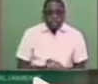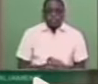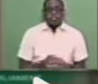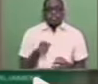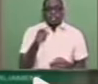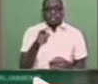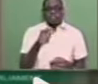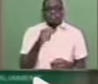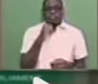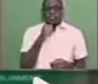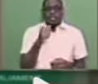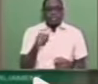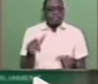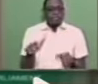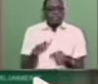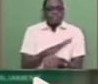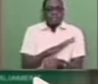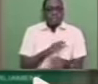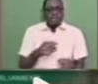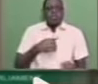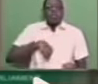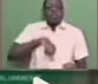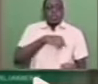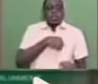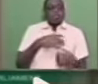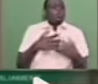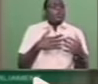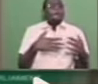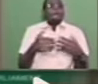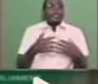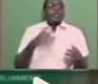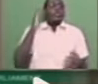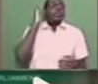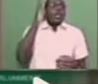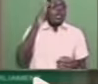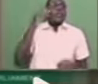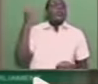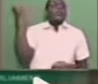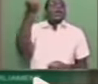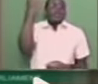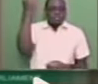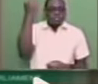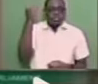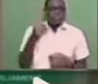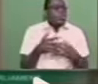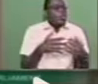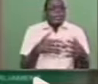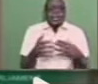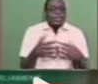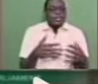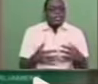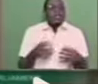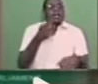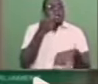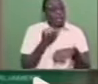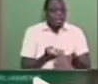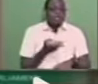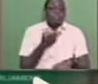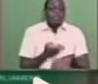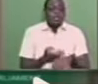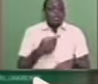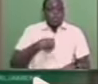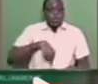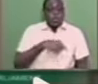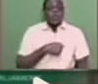We will triumph regardless of how long and hard the road may be. Ours is a sacred duty to compel by